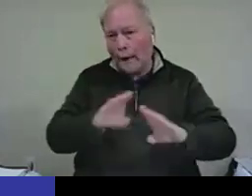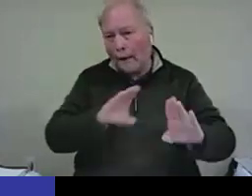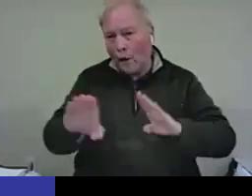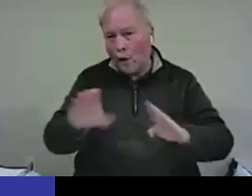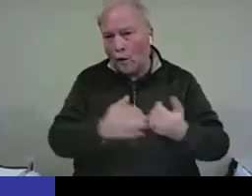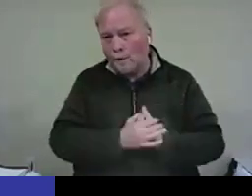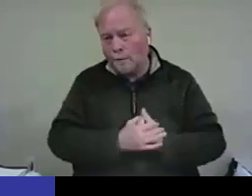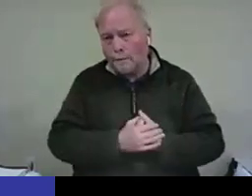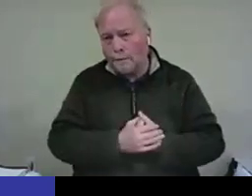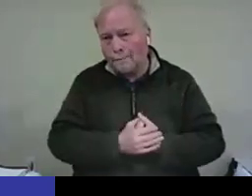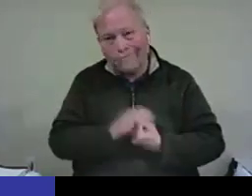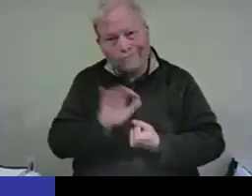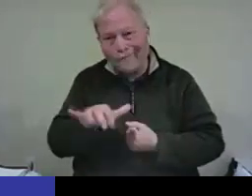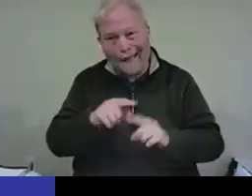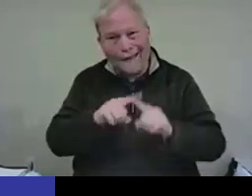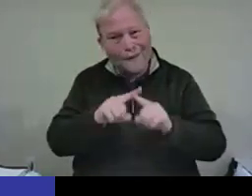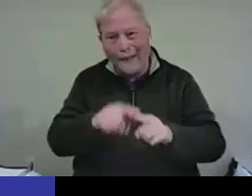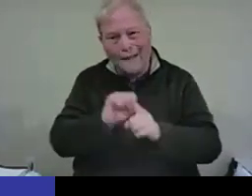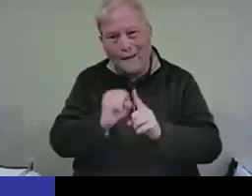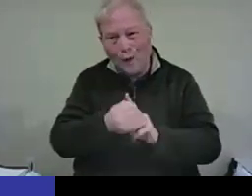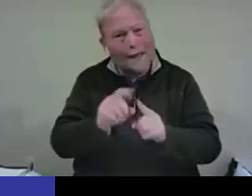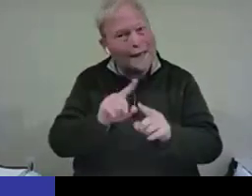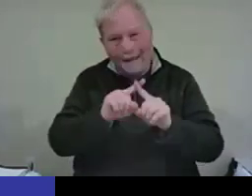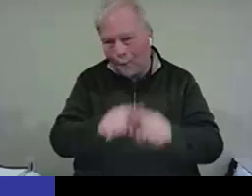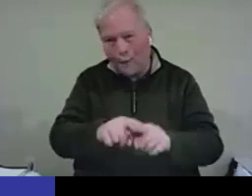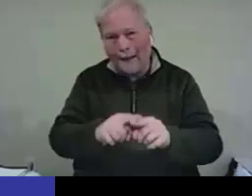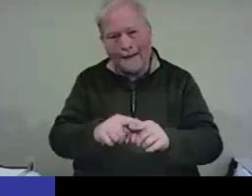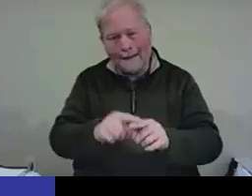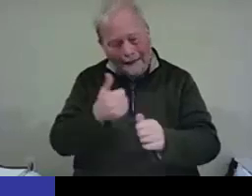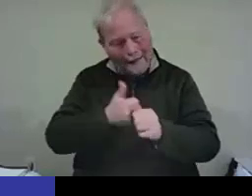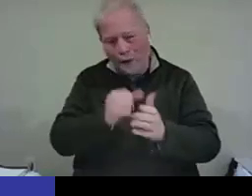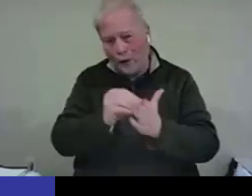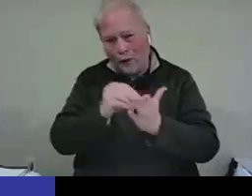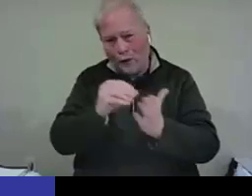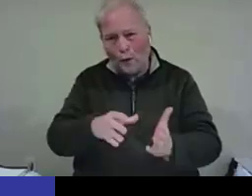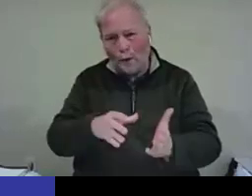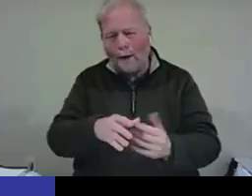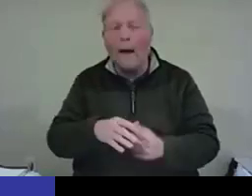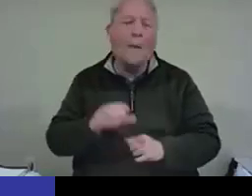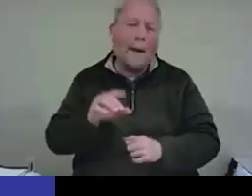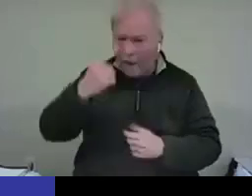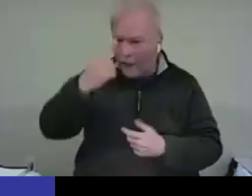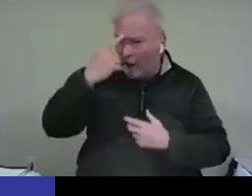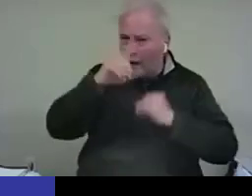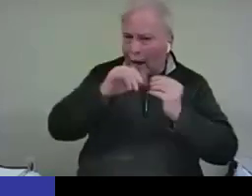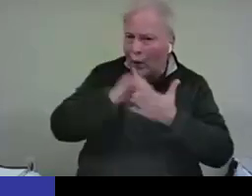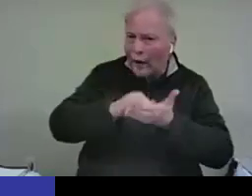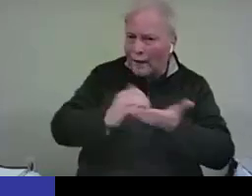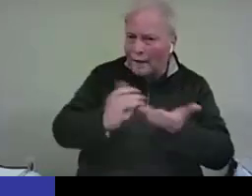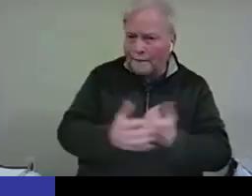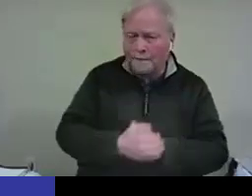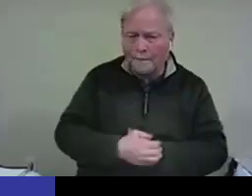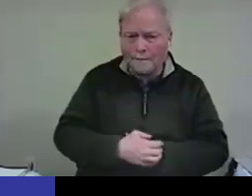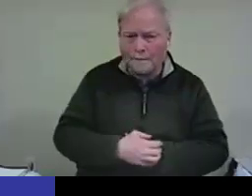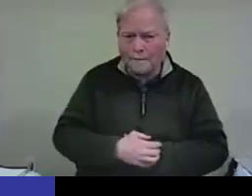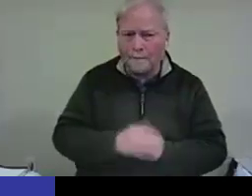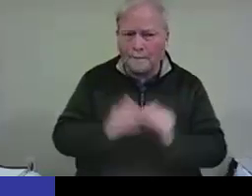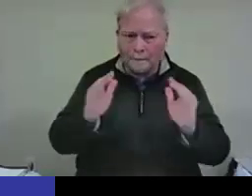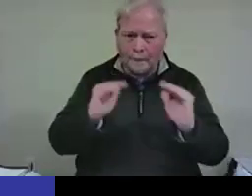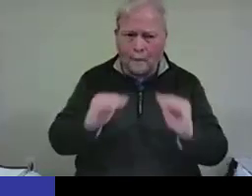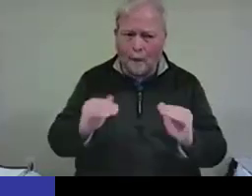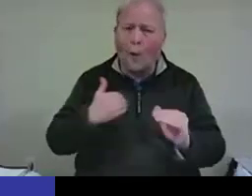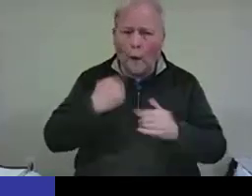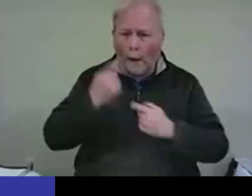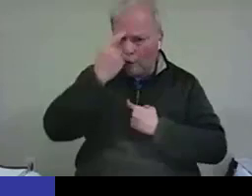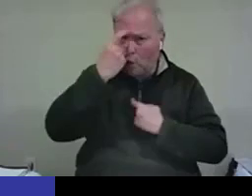situationally dependent thing and something that just needs to be considered. And then, of course, there's some trauma-sensitive considerations